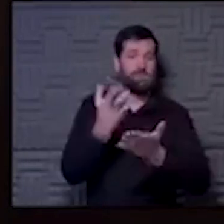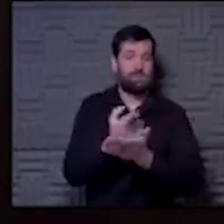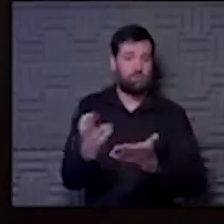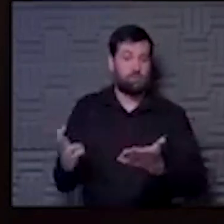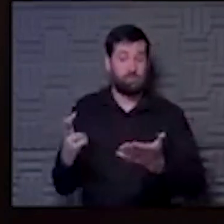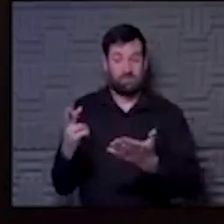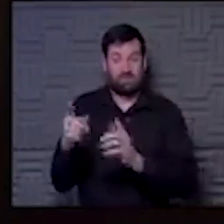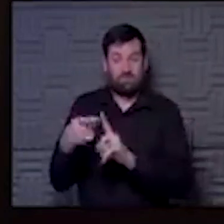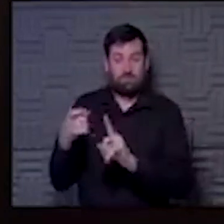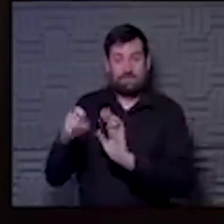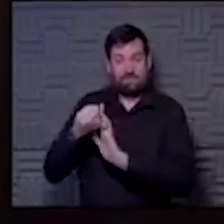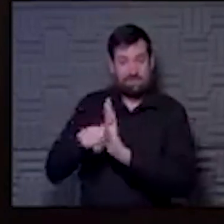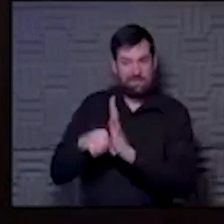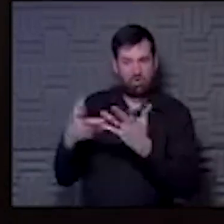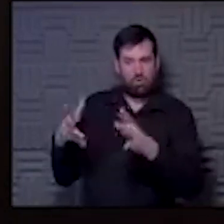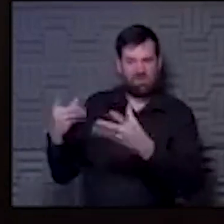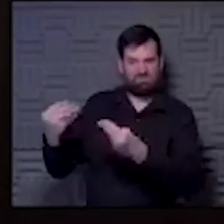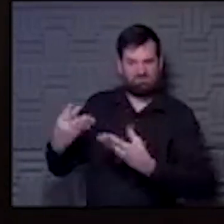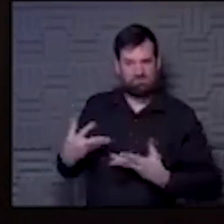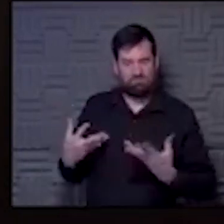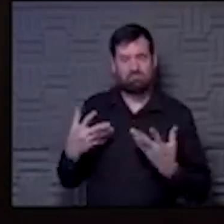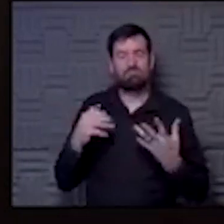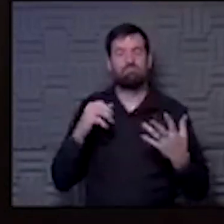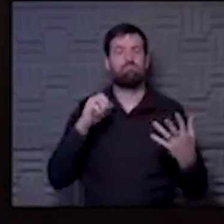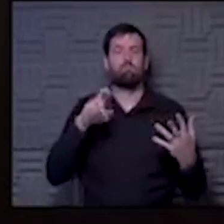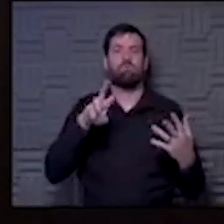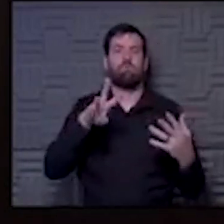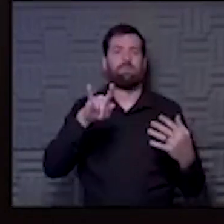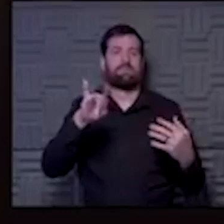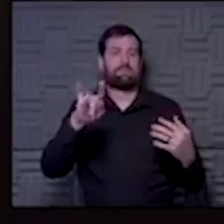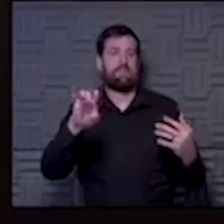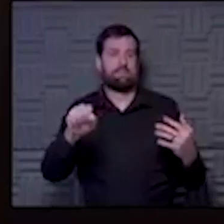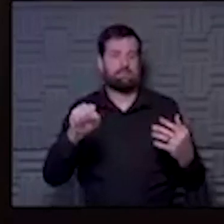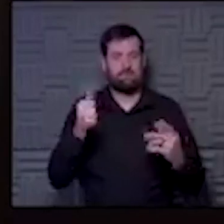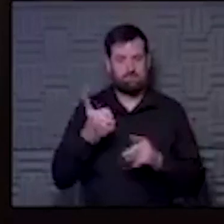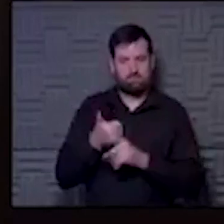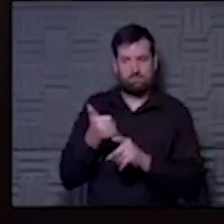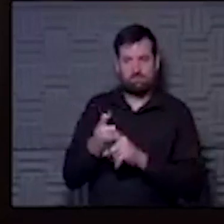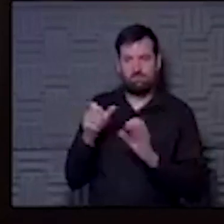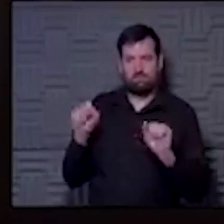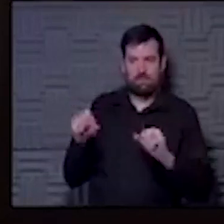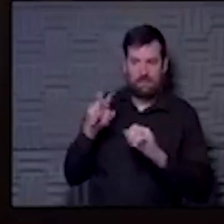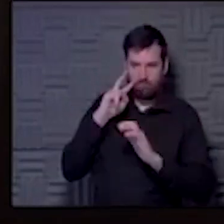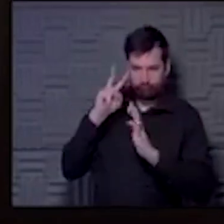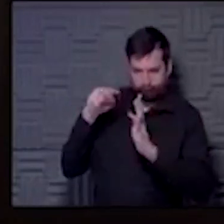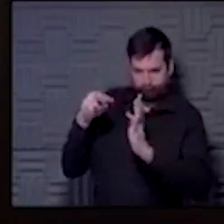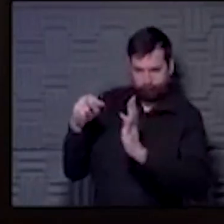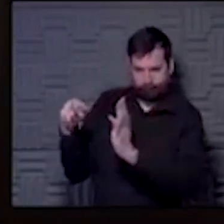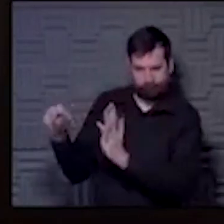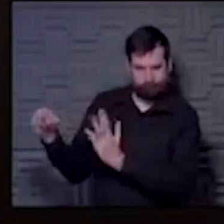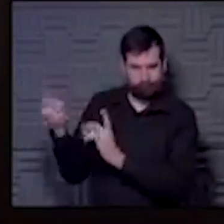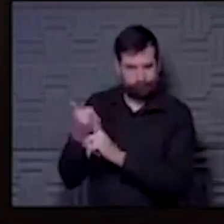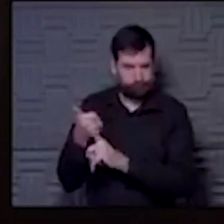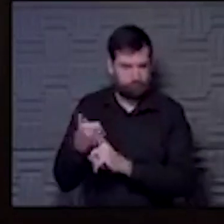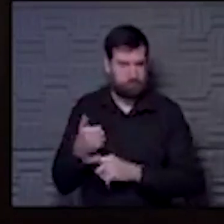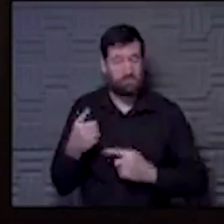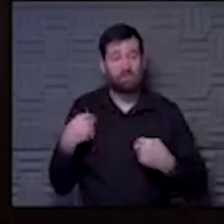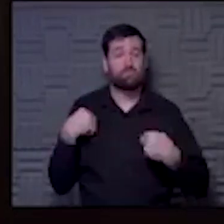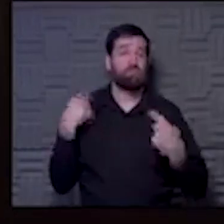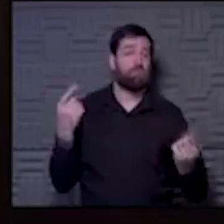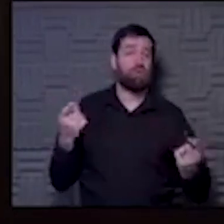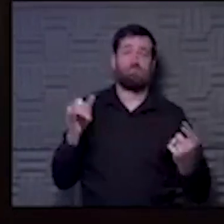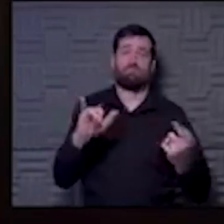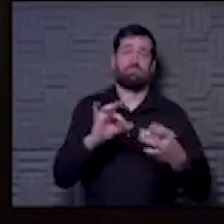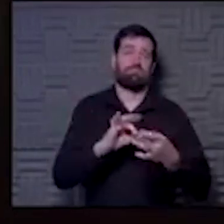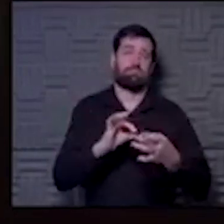already giving us, or like, you know, websites and stuff where they can be better informed. And so far, like I said, people